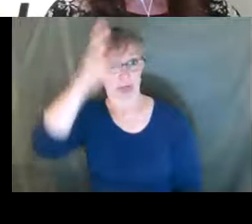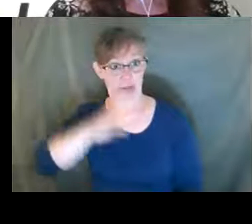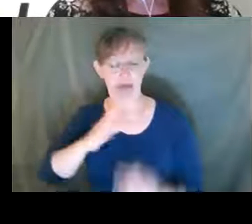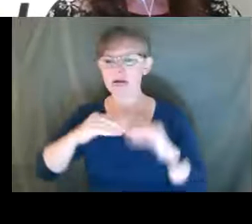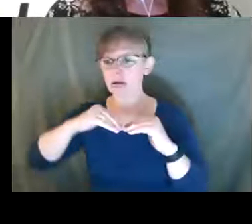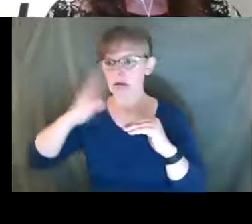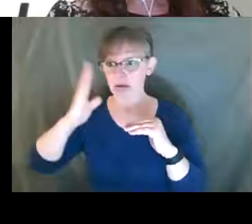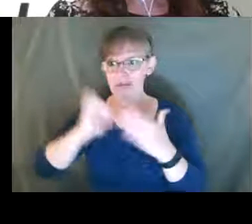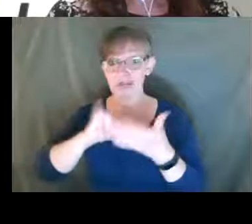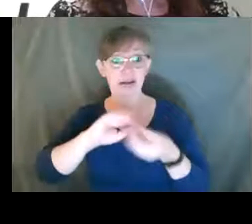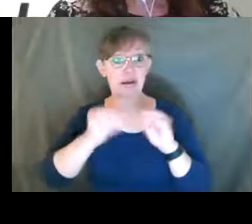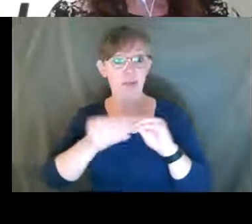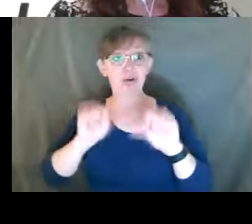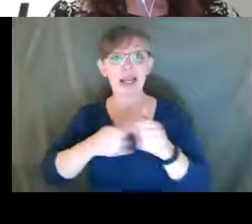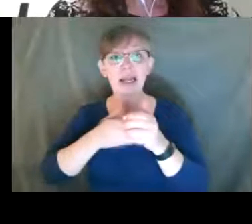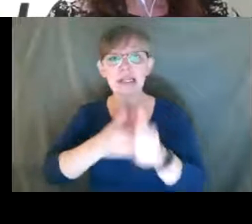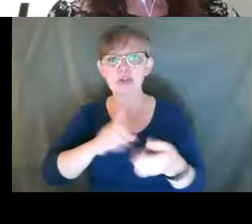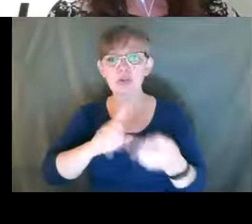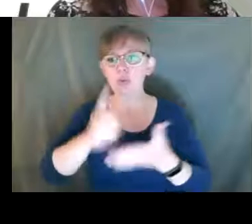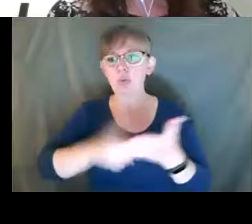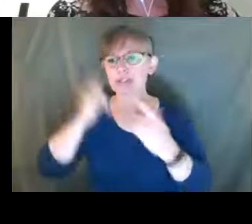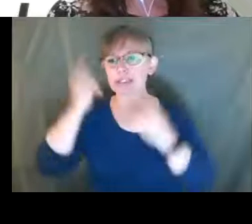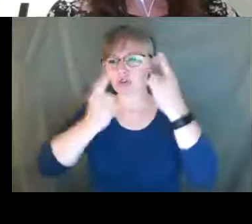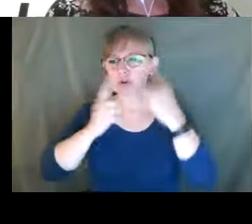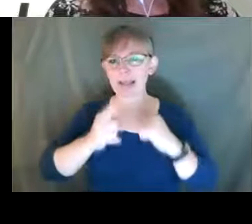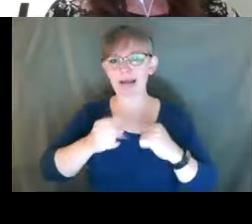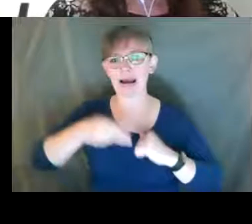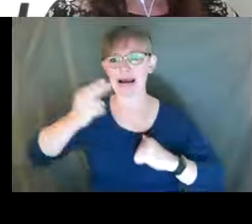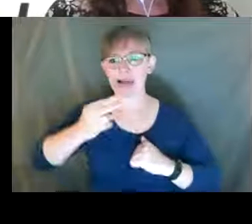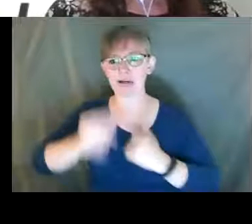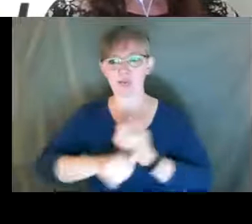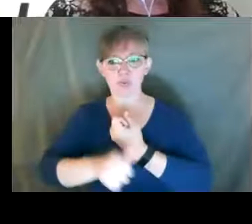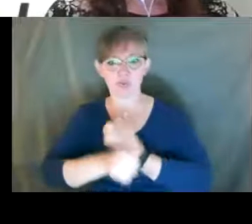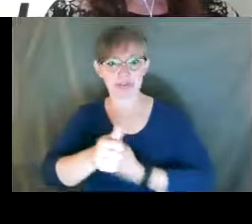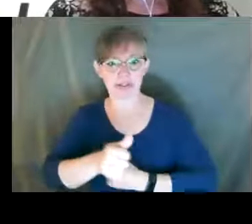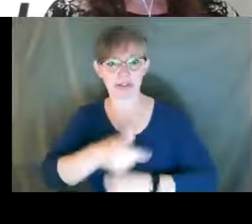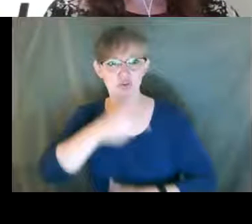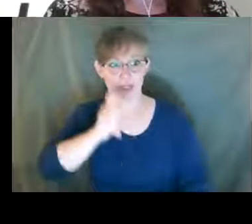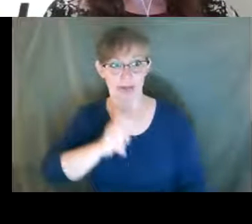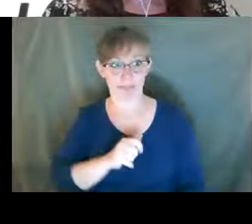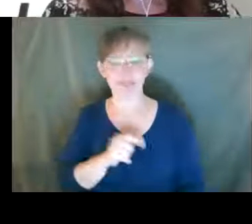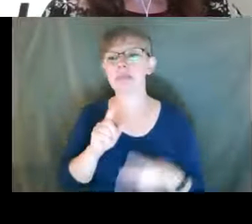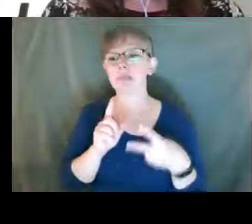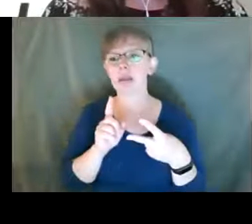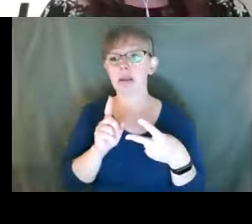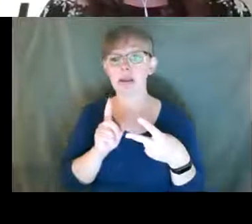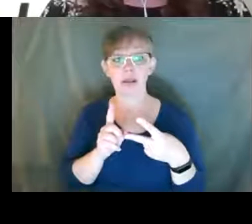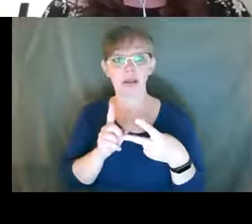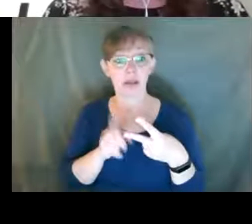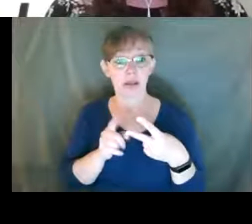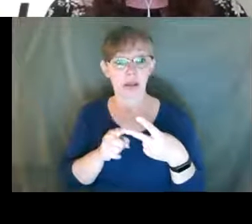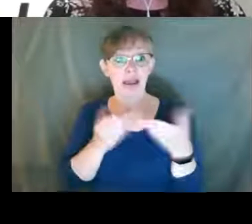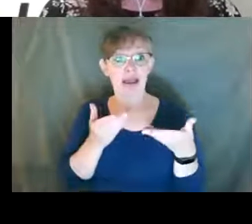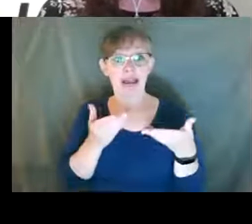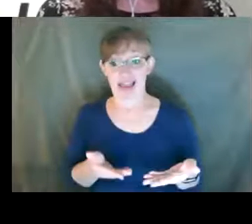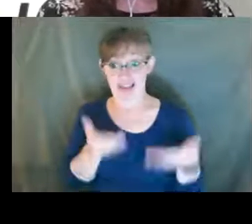considered high-risk drinking. Heavy drinking is 2 drinks a day for women and 3